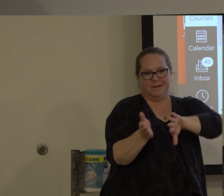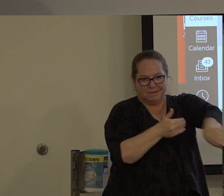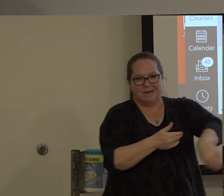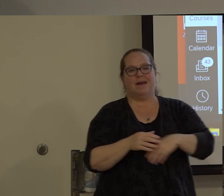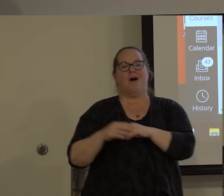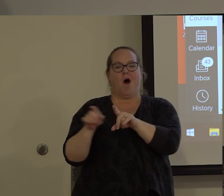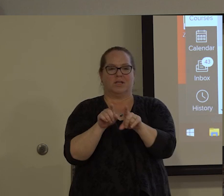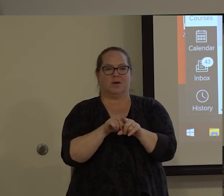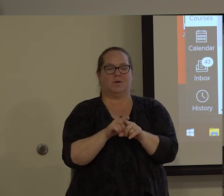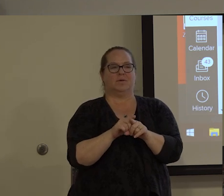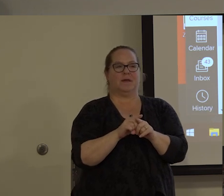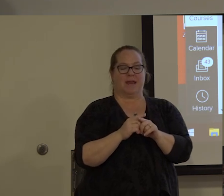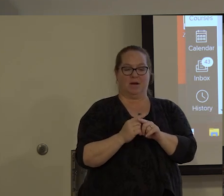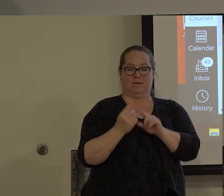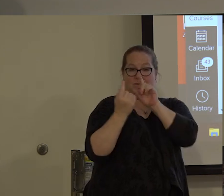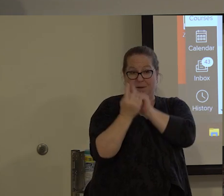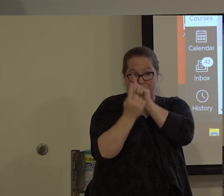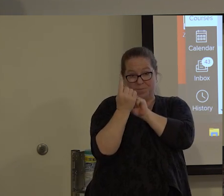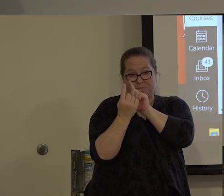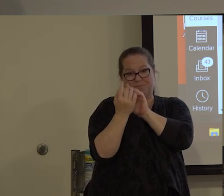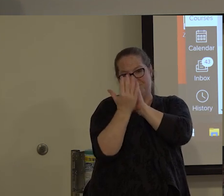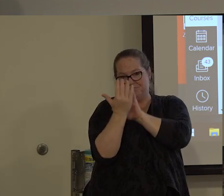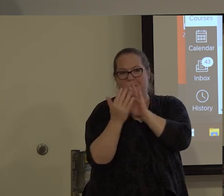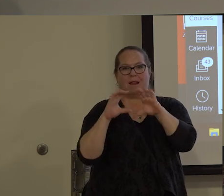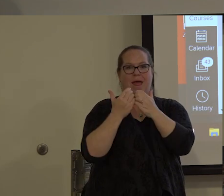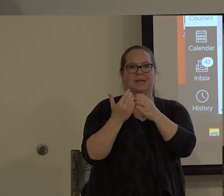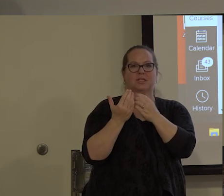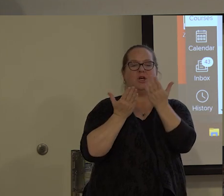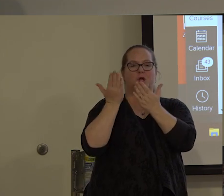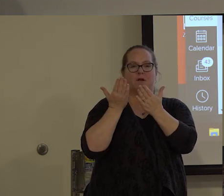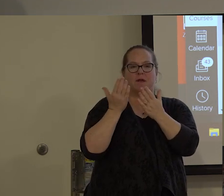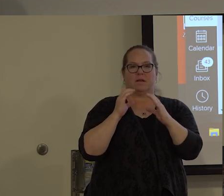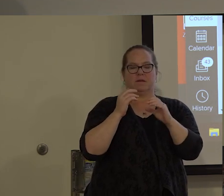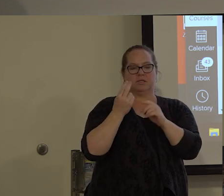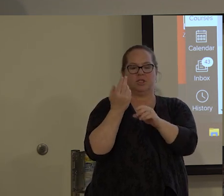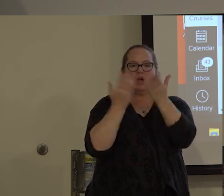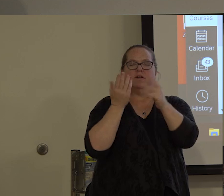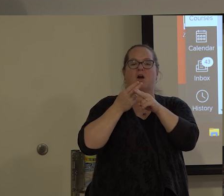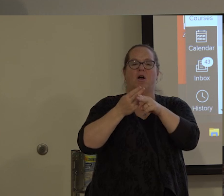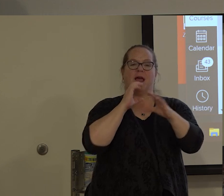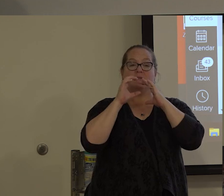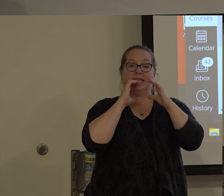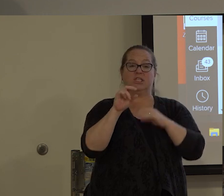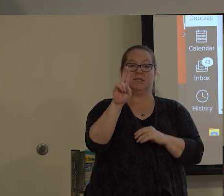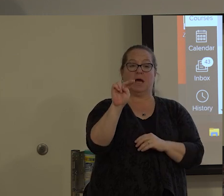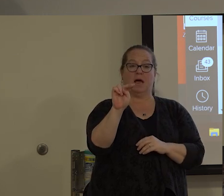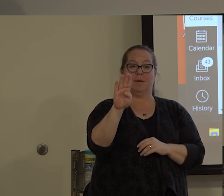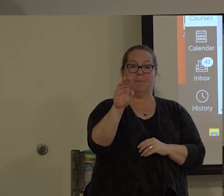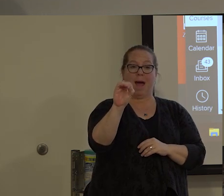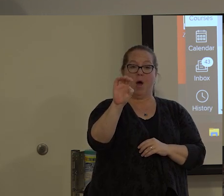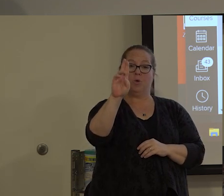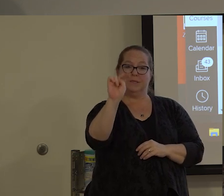also have been using in our in-person classes a service called Conversations Unbound. Those of you who have used Talk Abroad, it's the